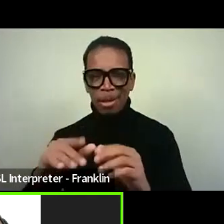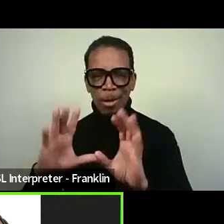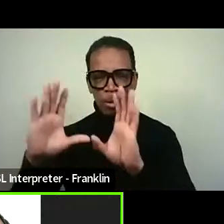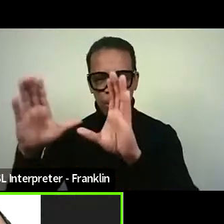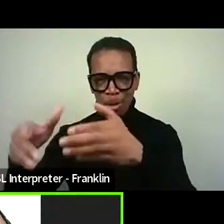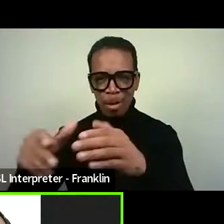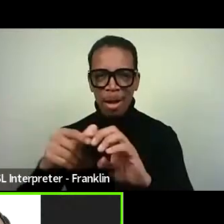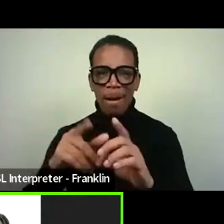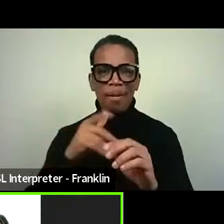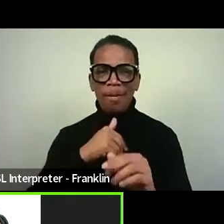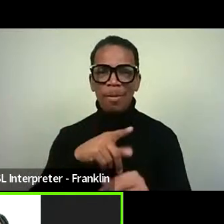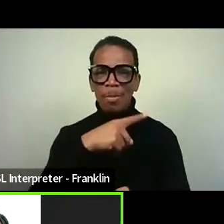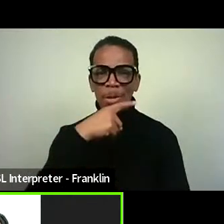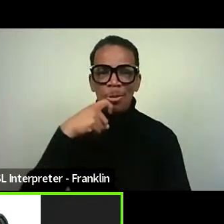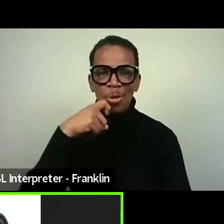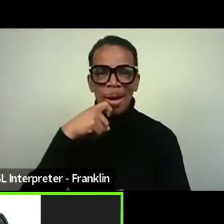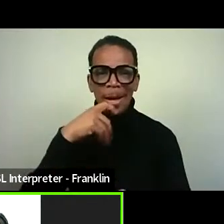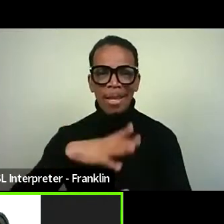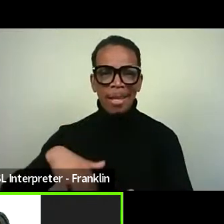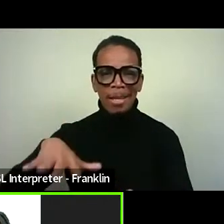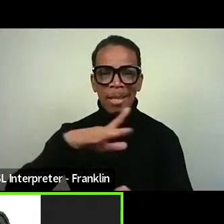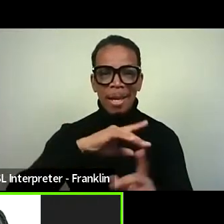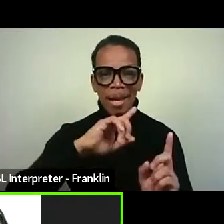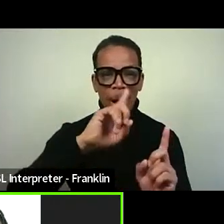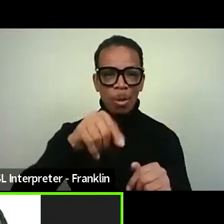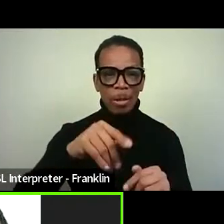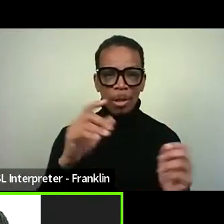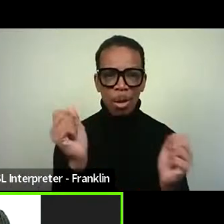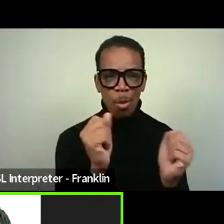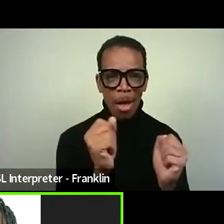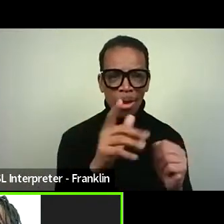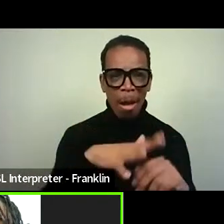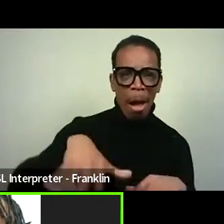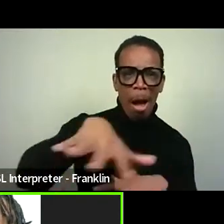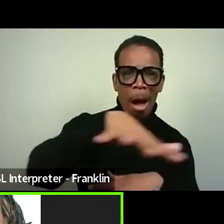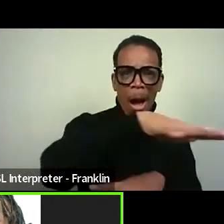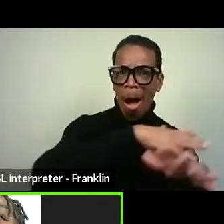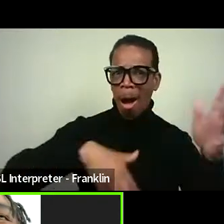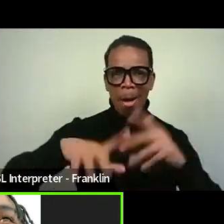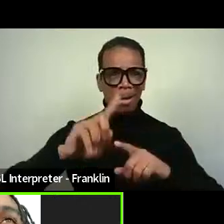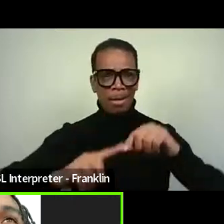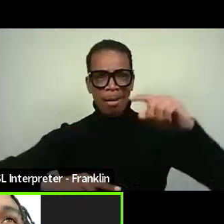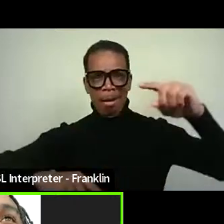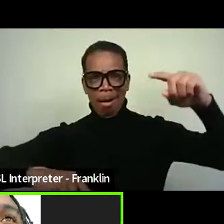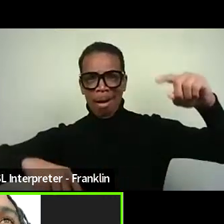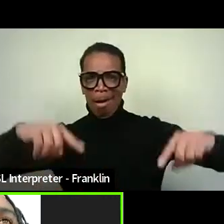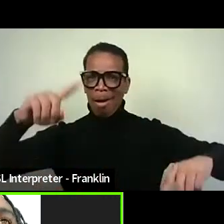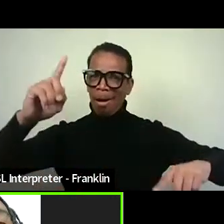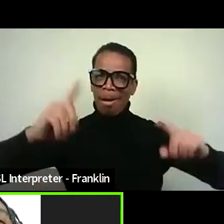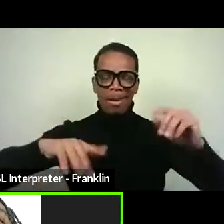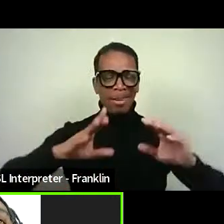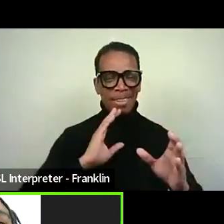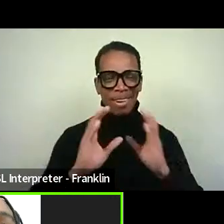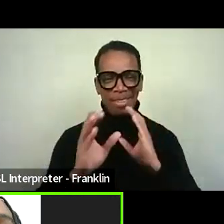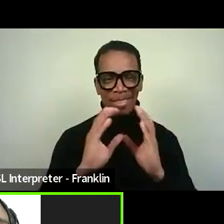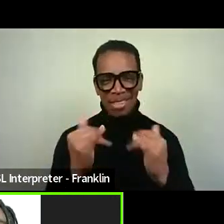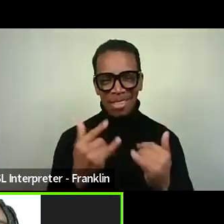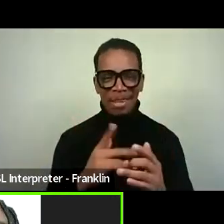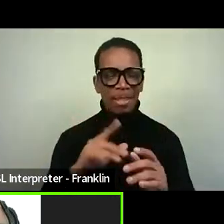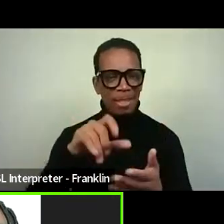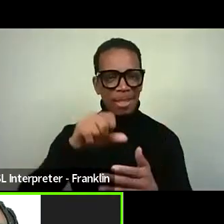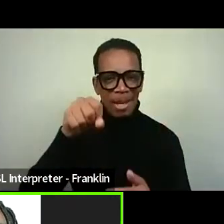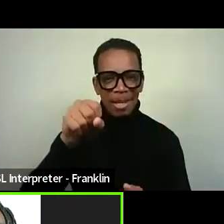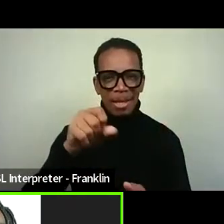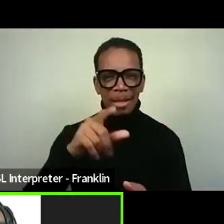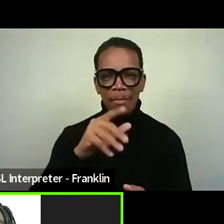from the desert and I went to the tundra. So it's a whole different conversation now. So yes, I'm a student